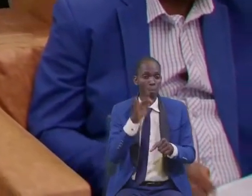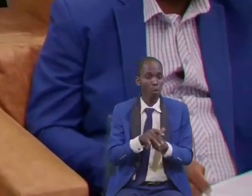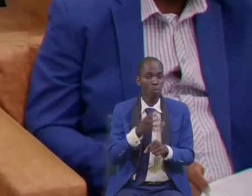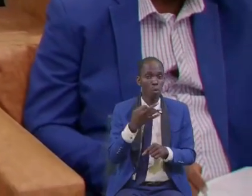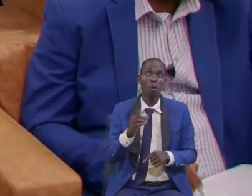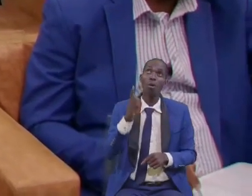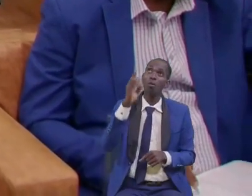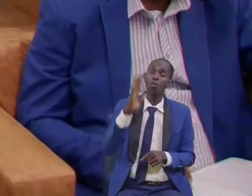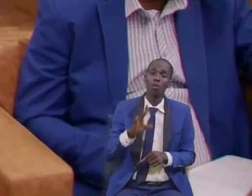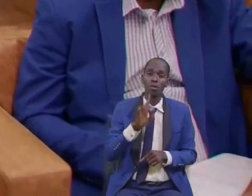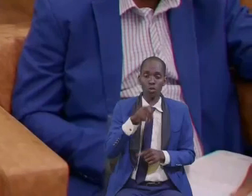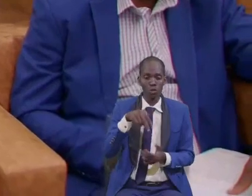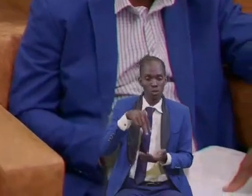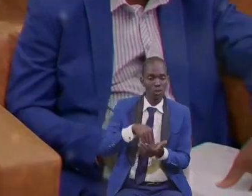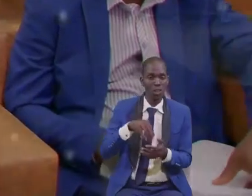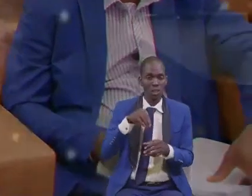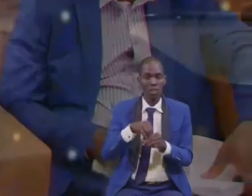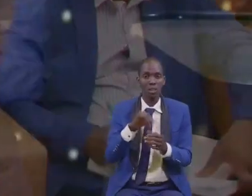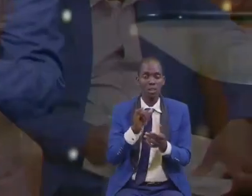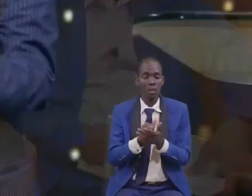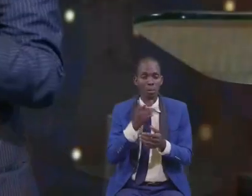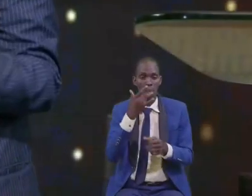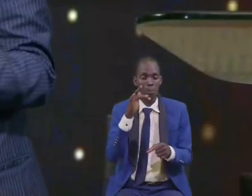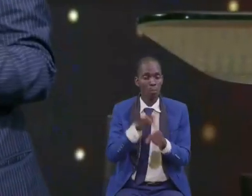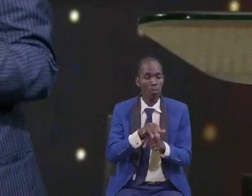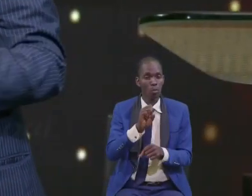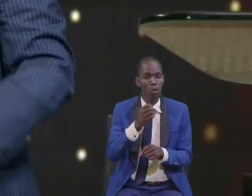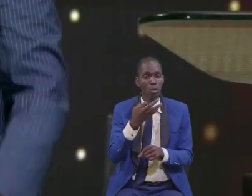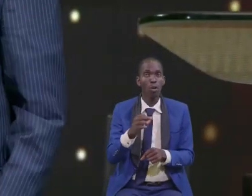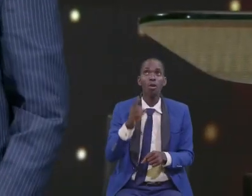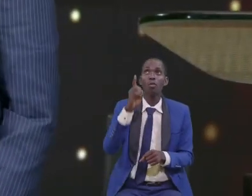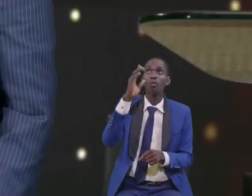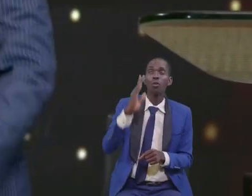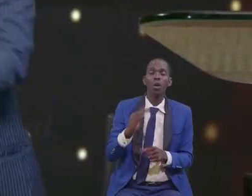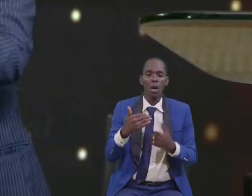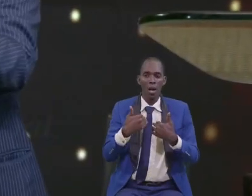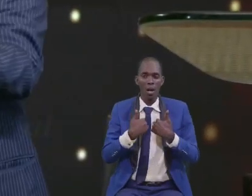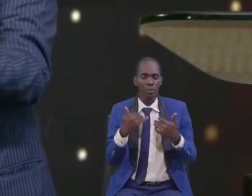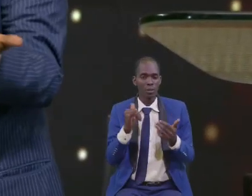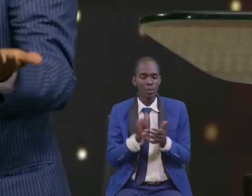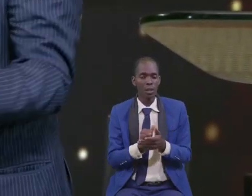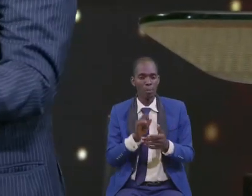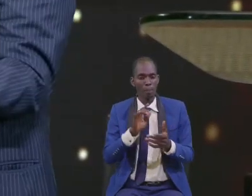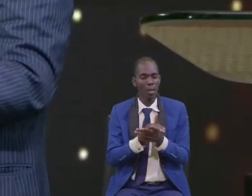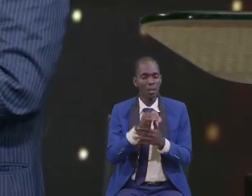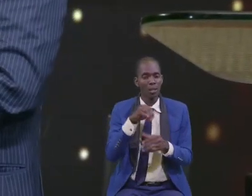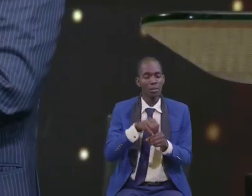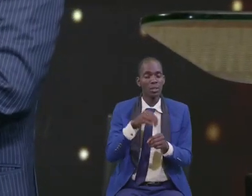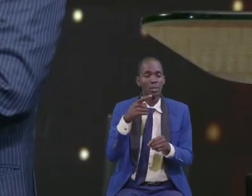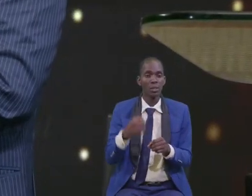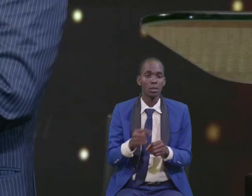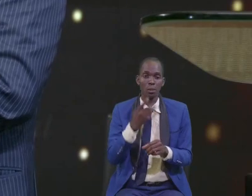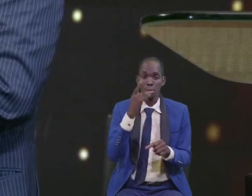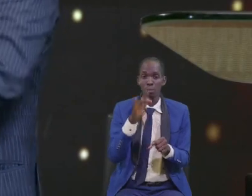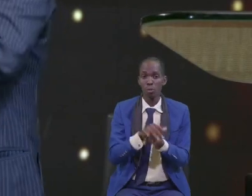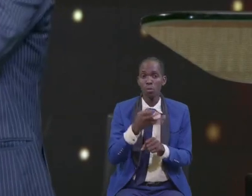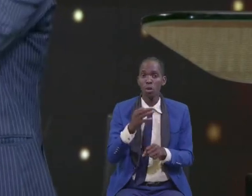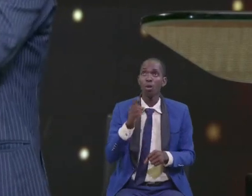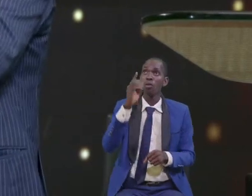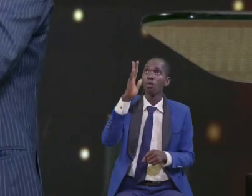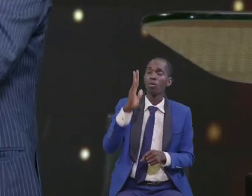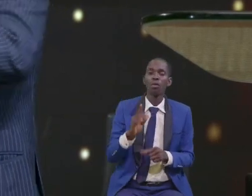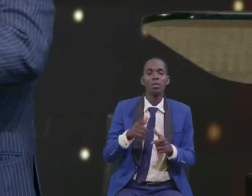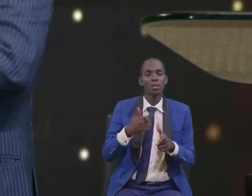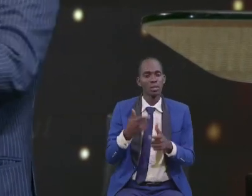on those promises of God, taking the benefit of the promises of God, then we have a victory and